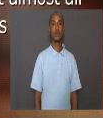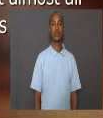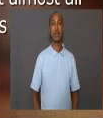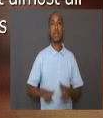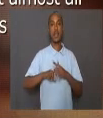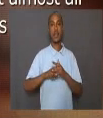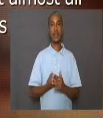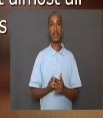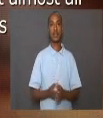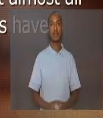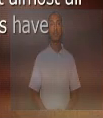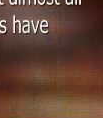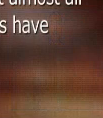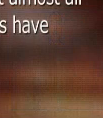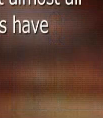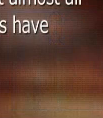Begin.